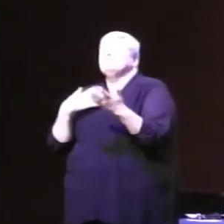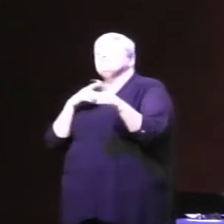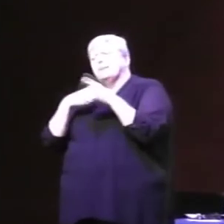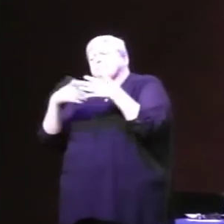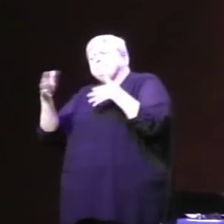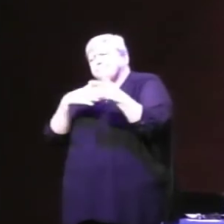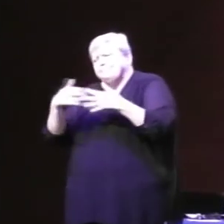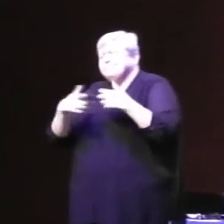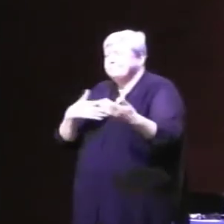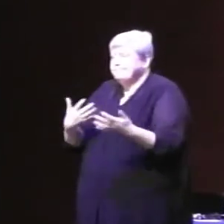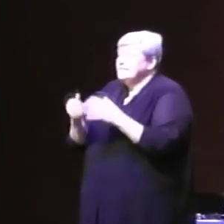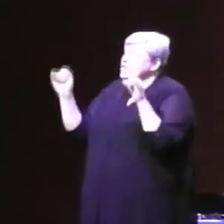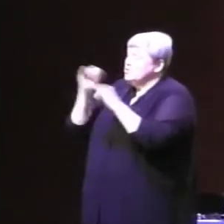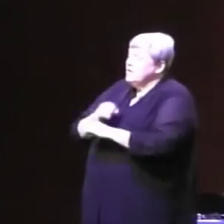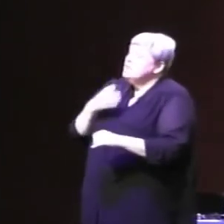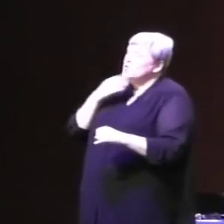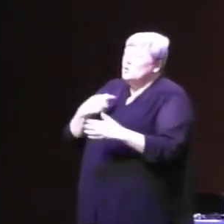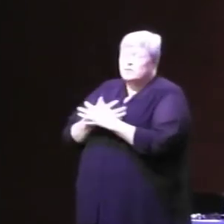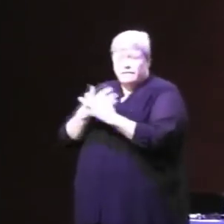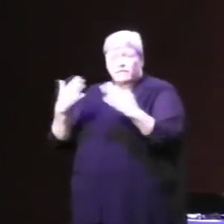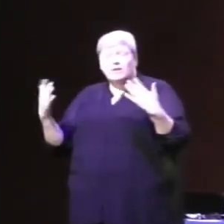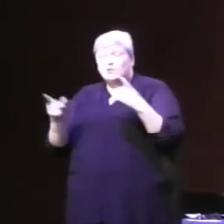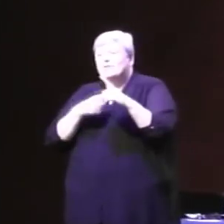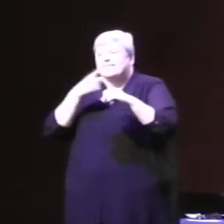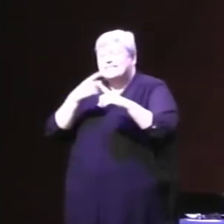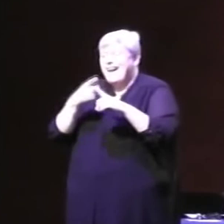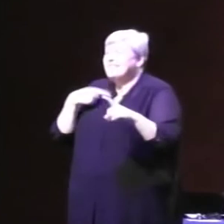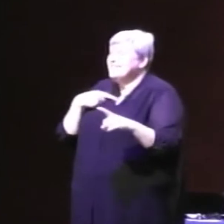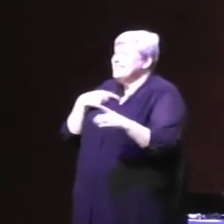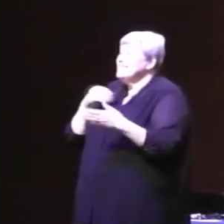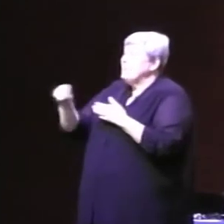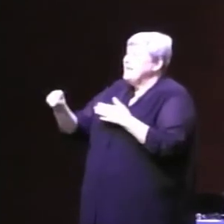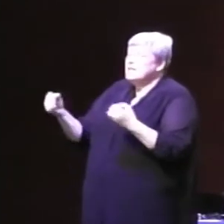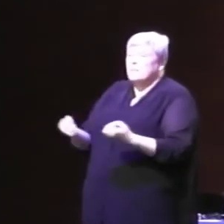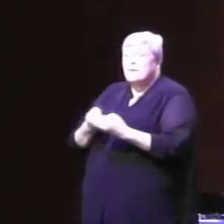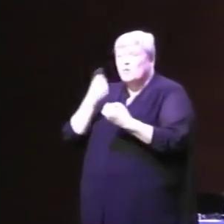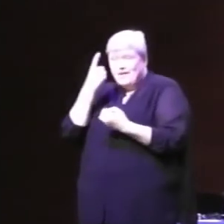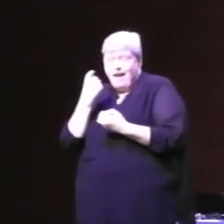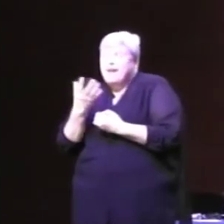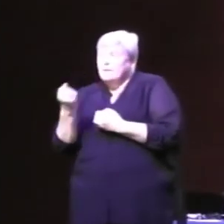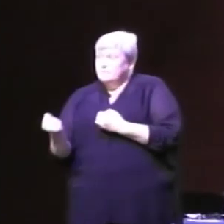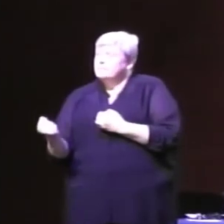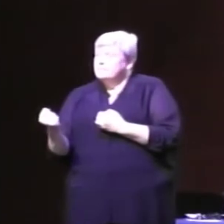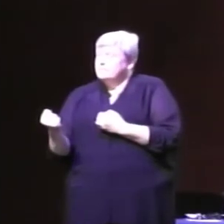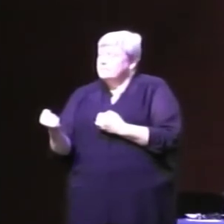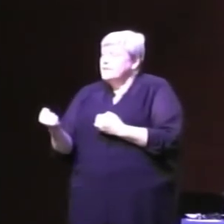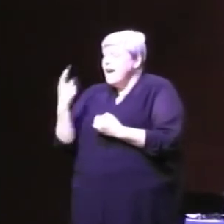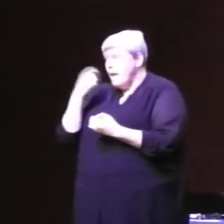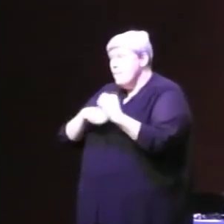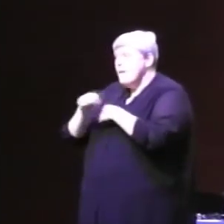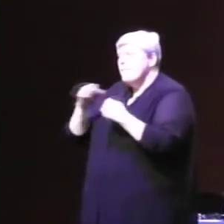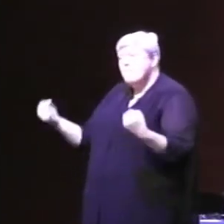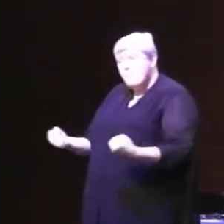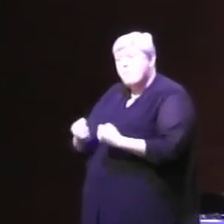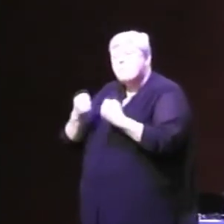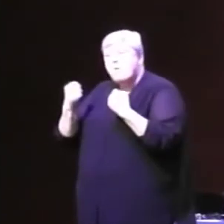local government by using a full range of tax and spending powers which is now within their grasp. They can be bolder and